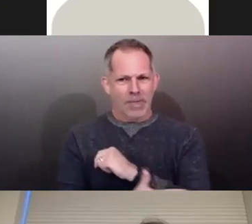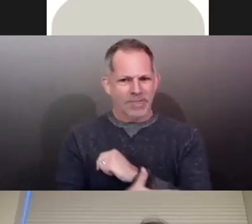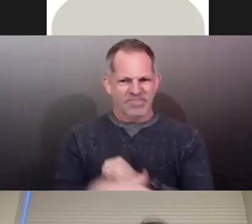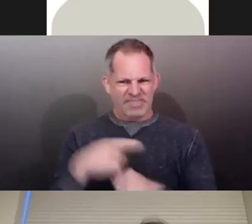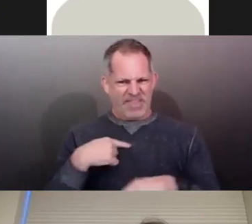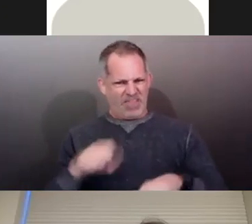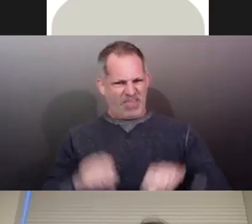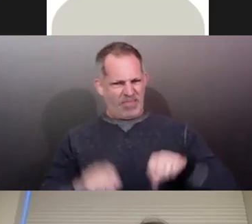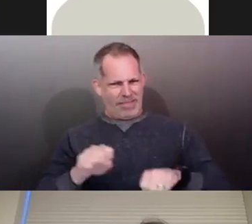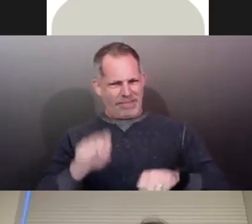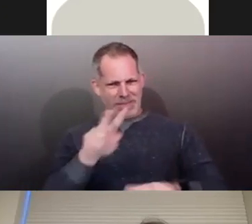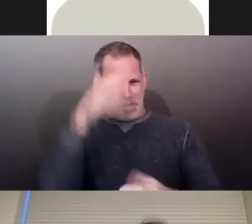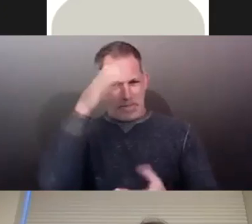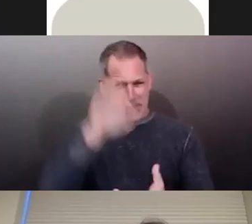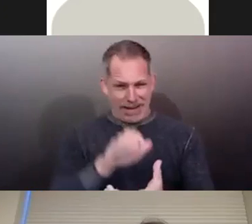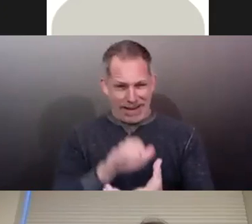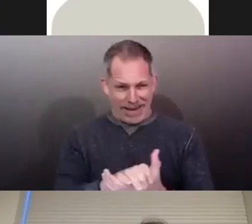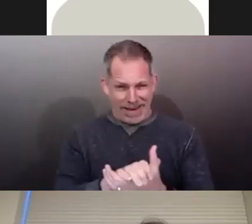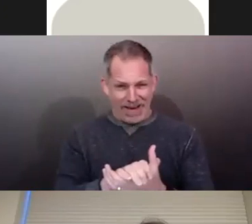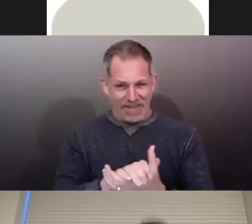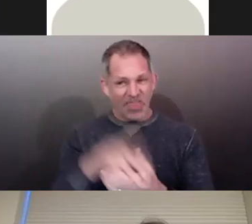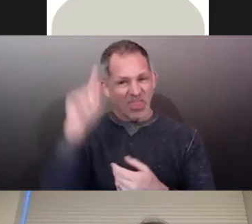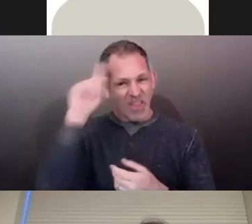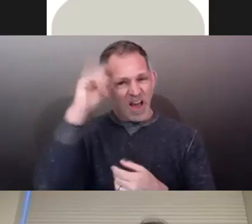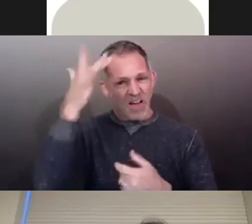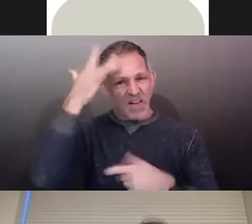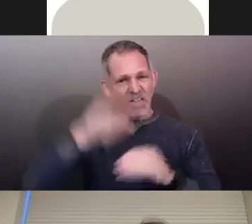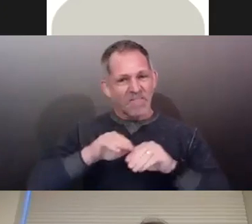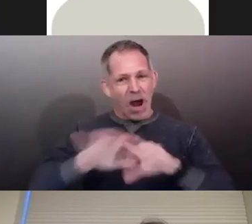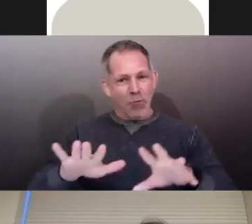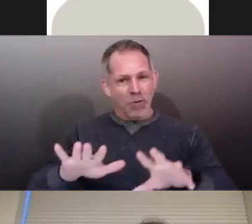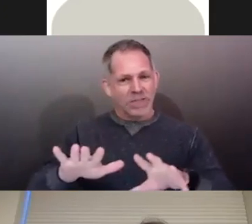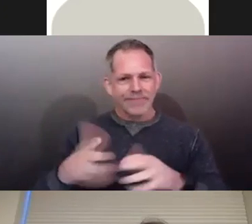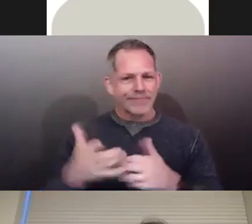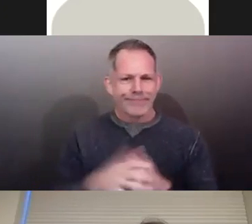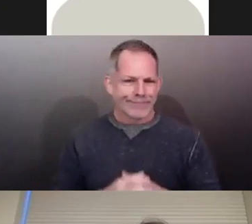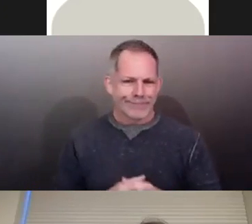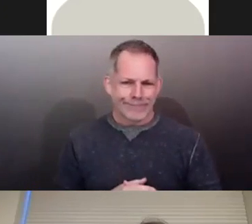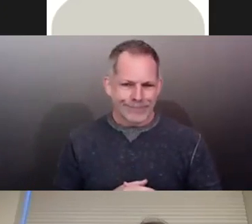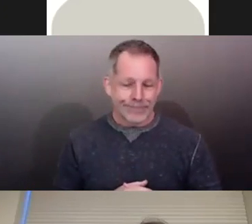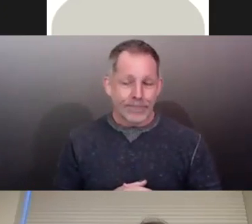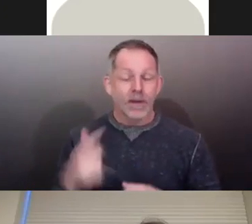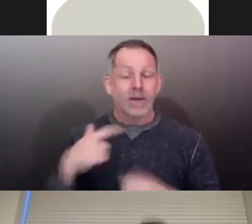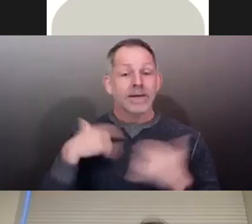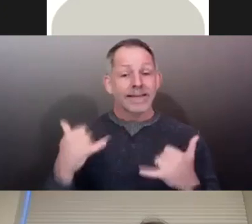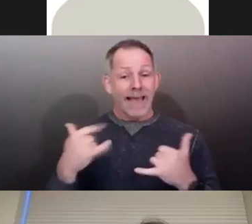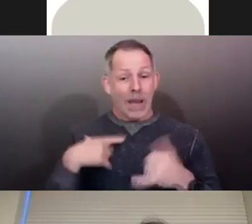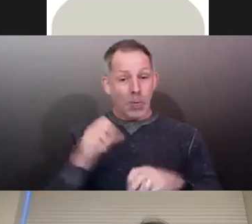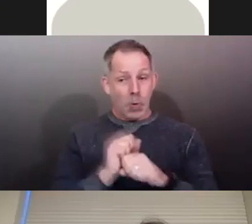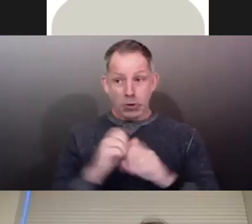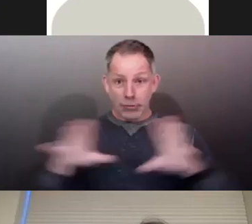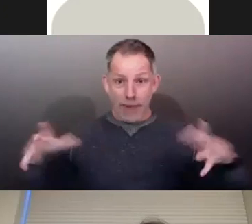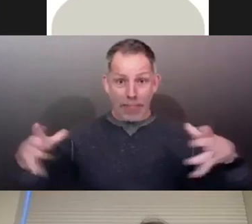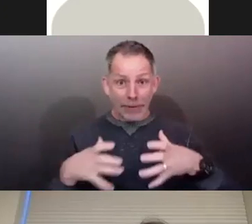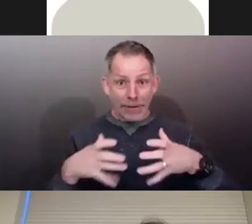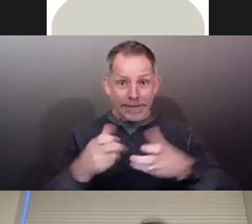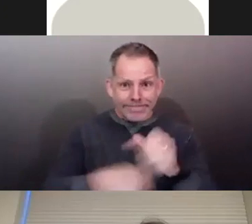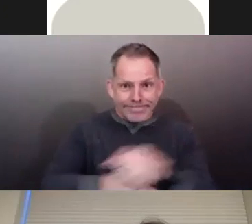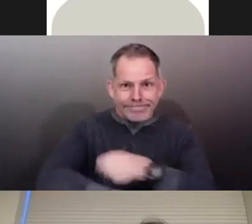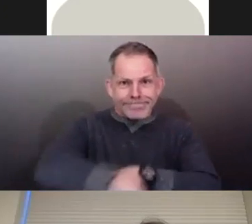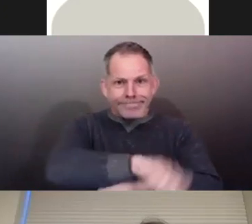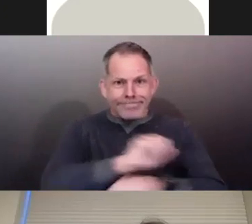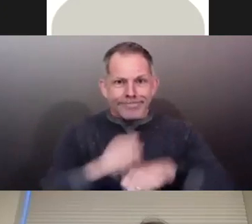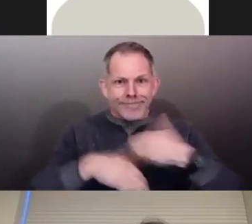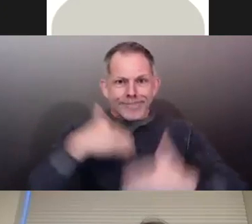works best when we work together. We all need to be taking steps to stay healthy and to keep others healthy too. This